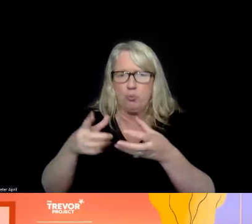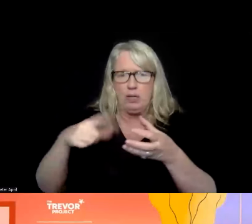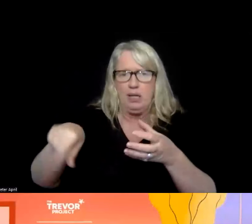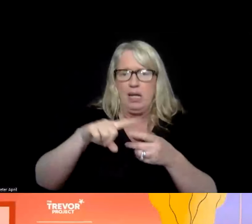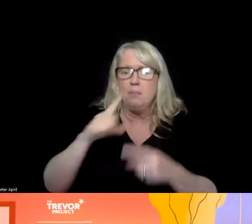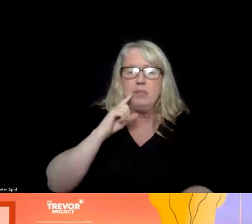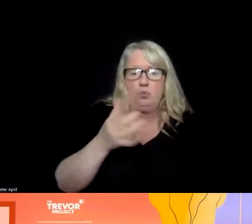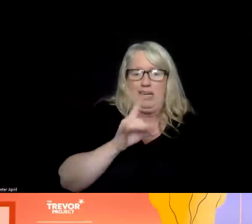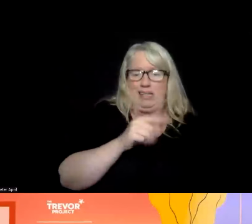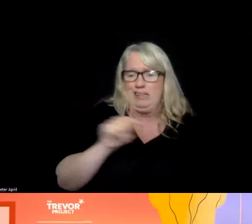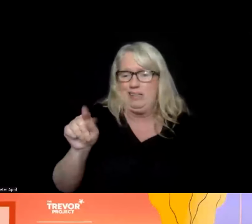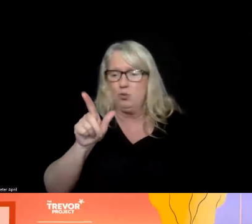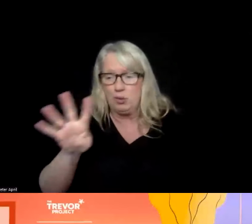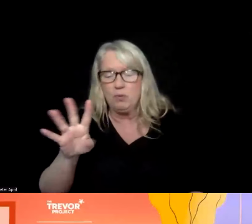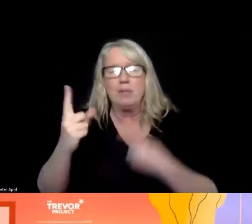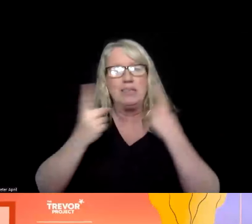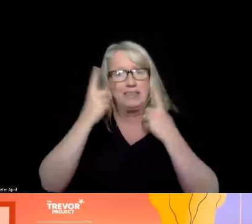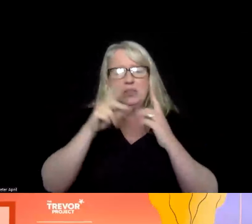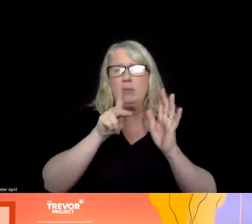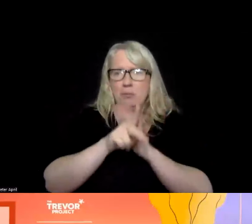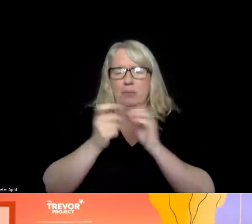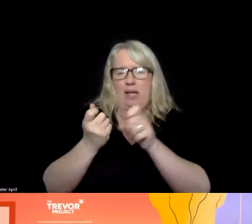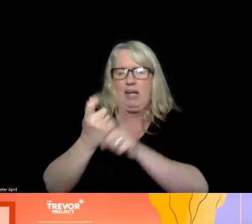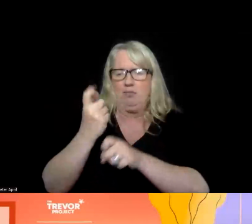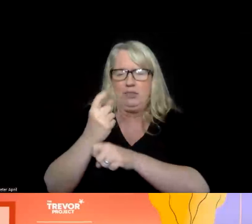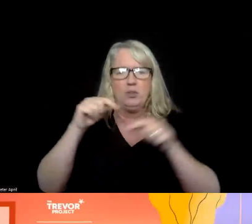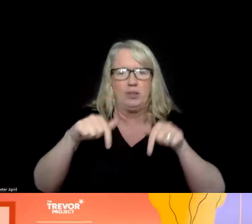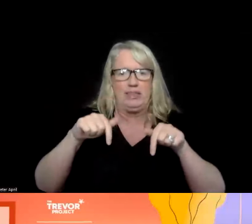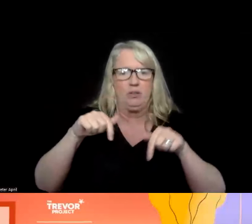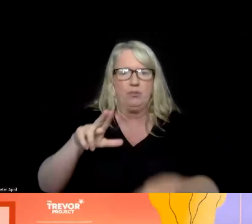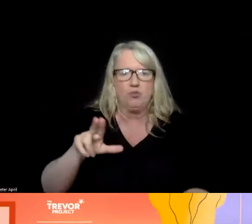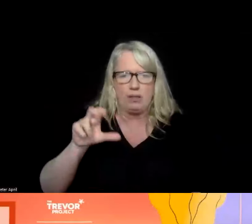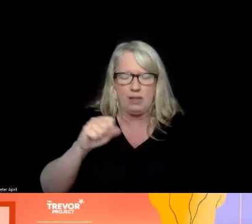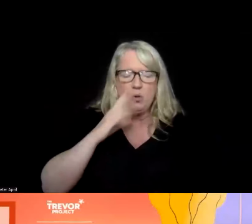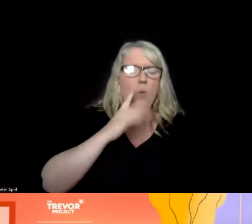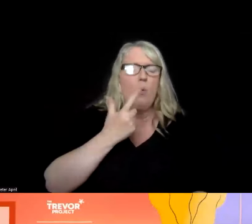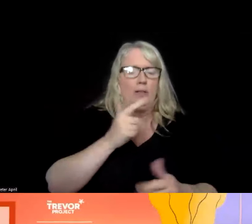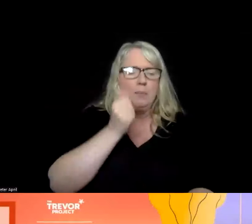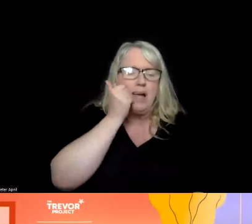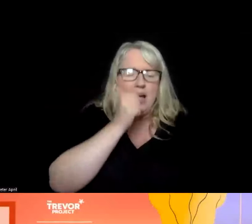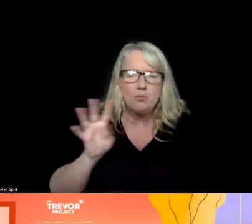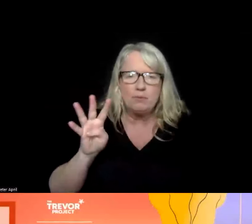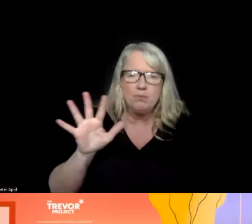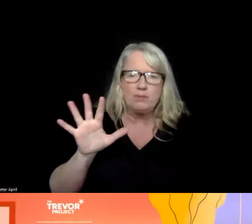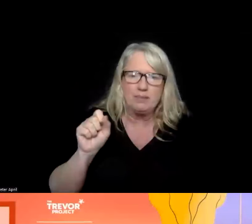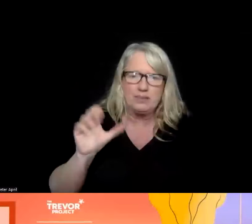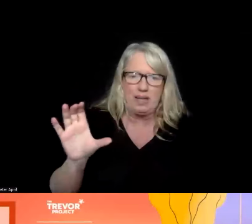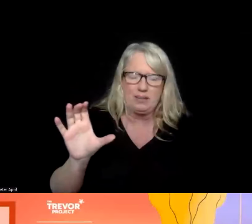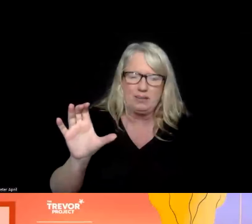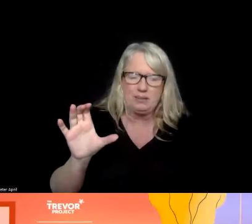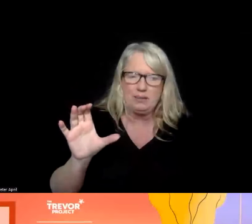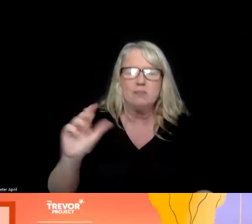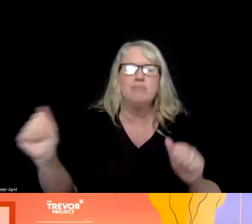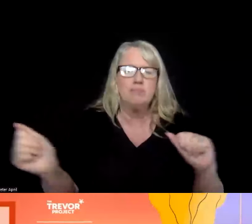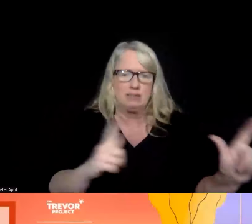and 24 seriously consider suicide each year in the US, and at least 1 attempt suicide every 45 seconds. Next slide,